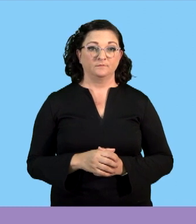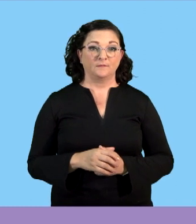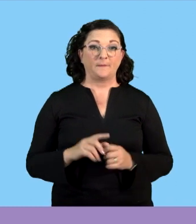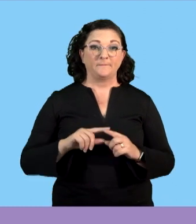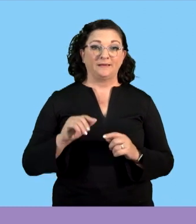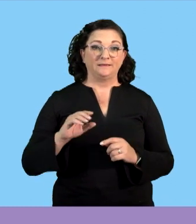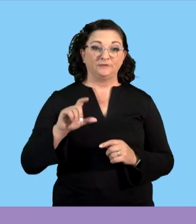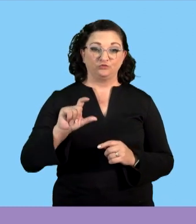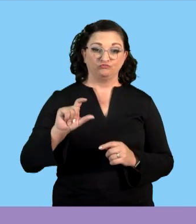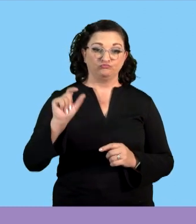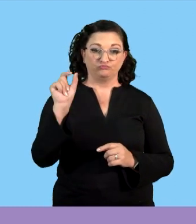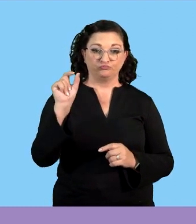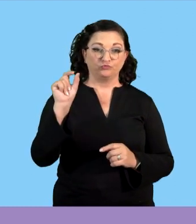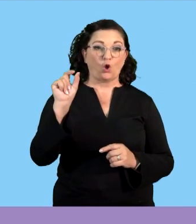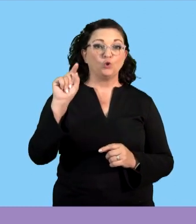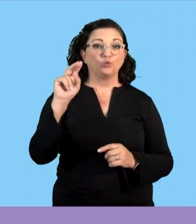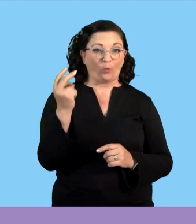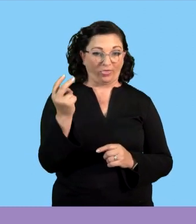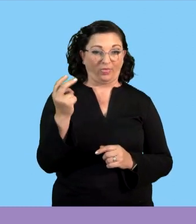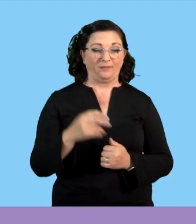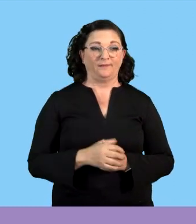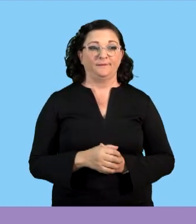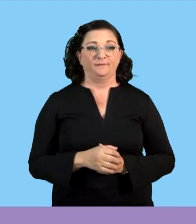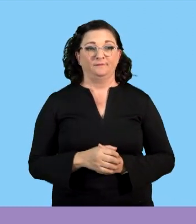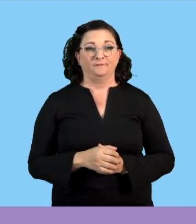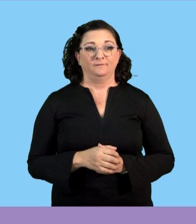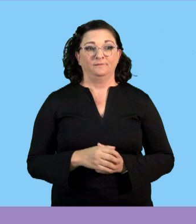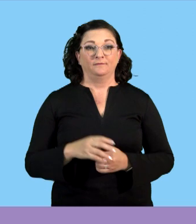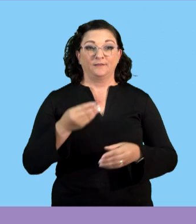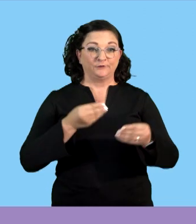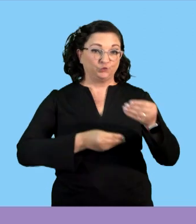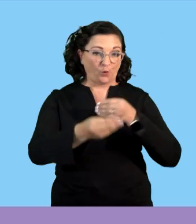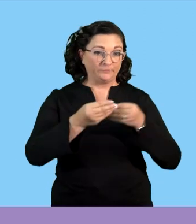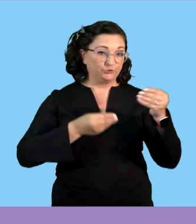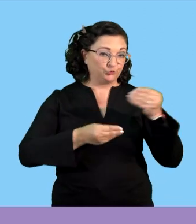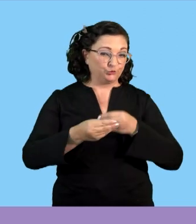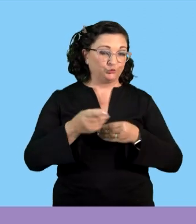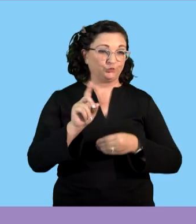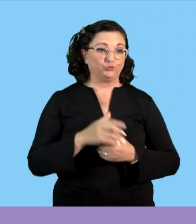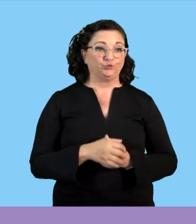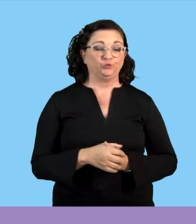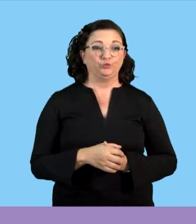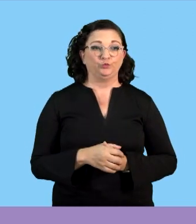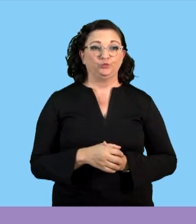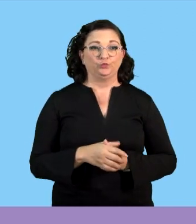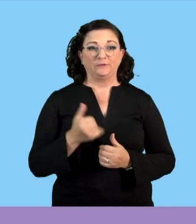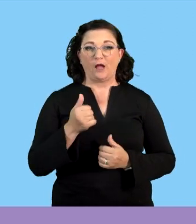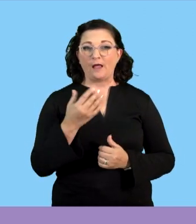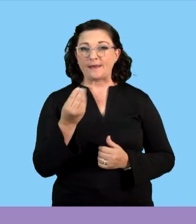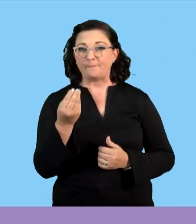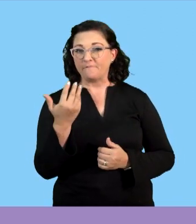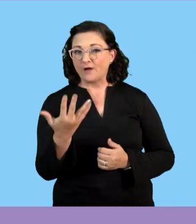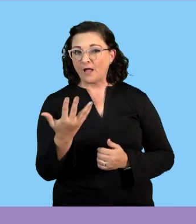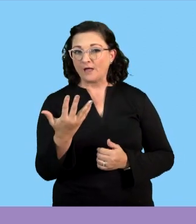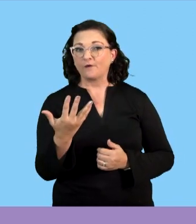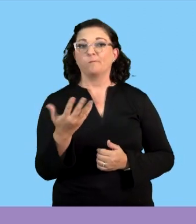and height should be squared. Then we substitute. Let's substitute. We're looking for athlete number